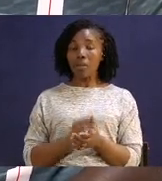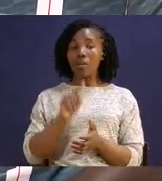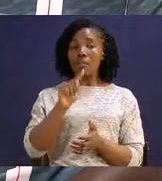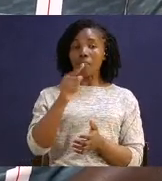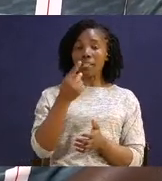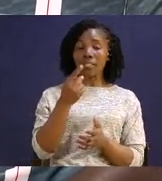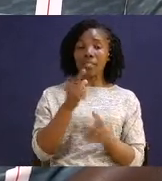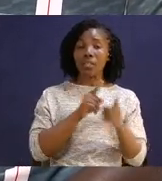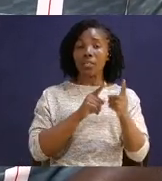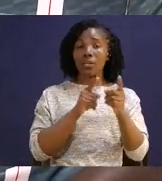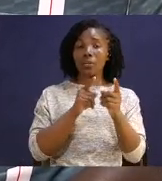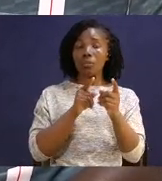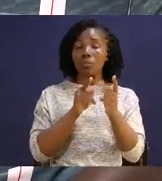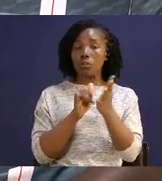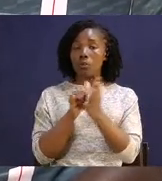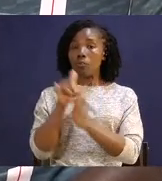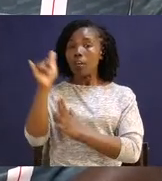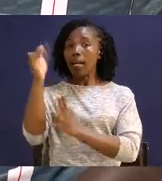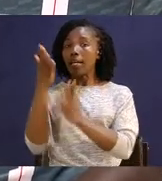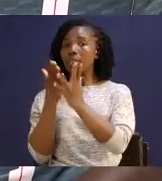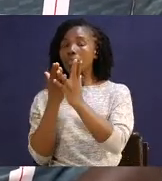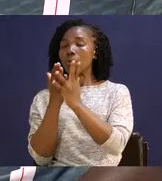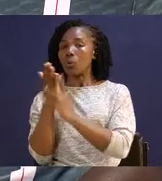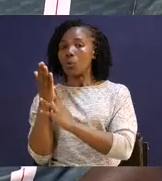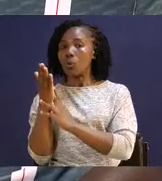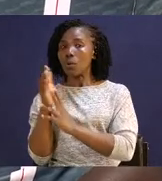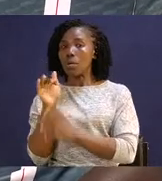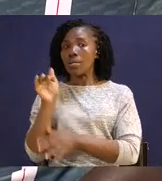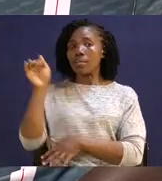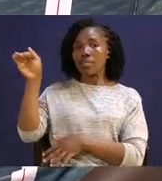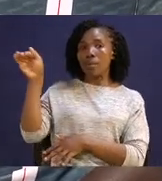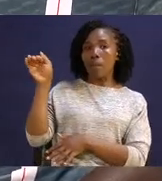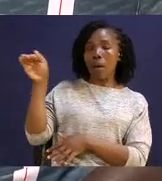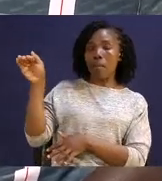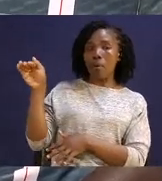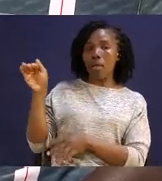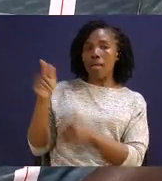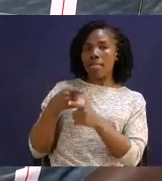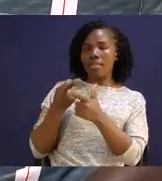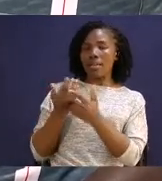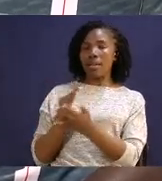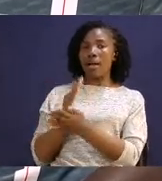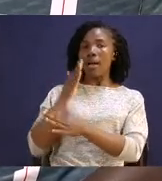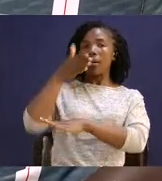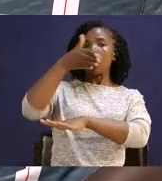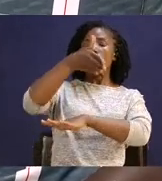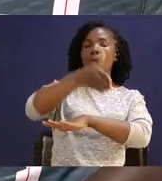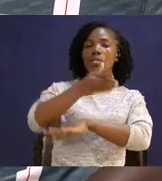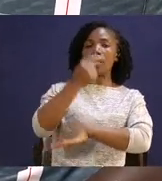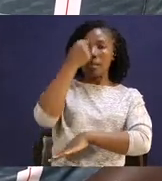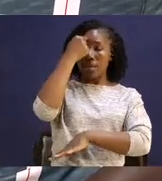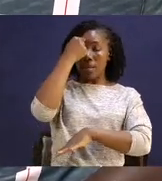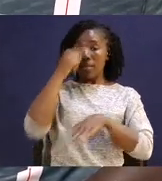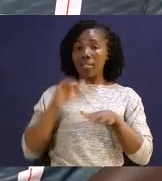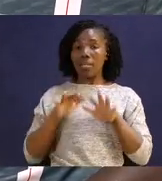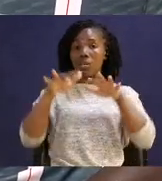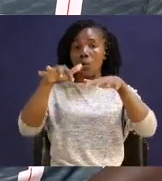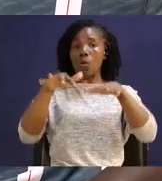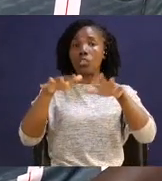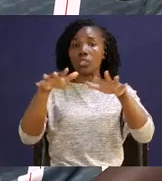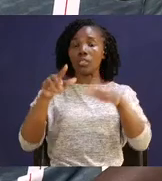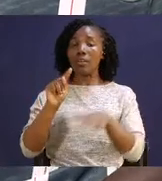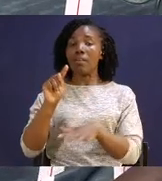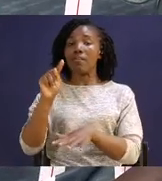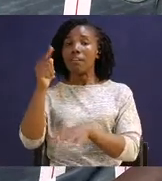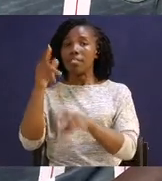Zimbabwe, to Harare, then take a plane from Harare across the Indian Ocean to the first port in Australia called